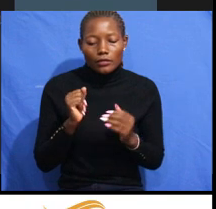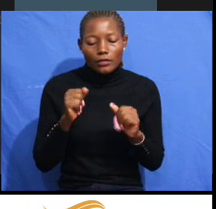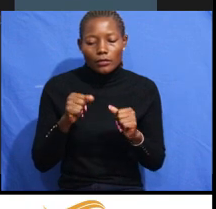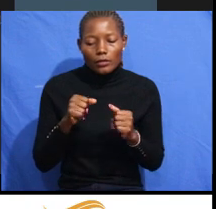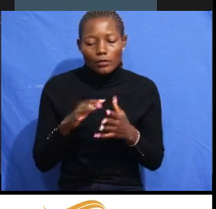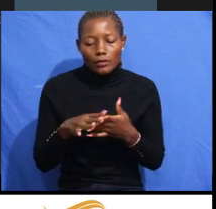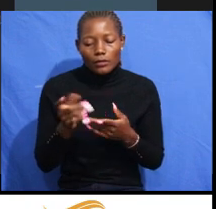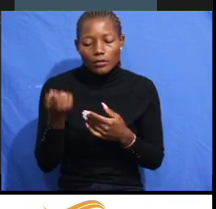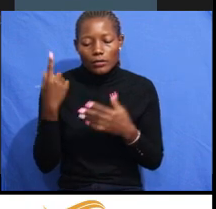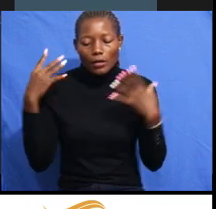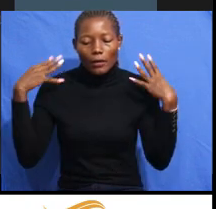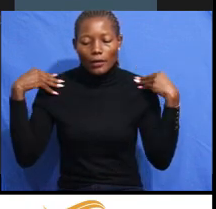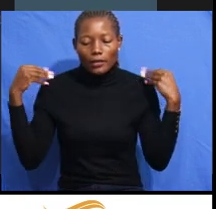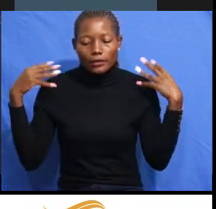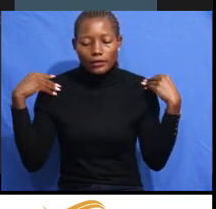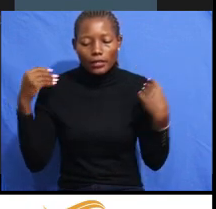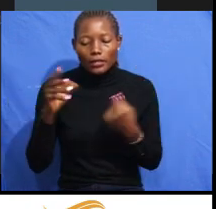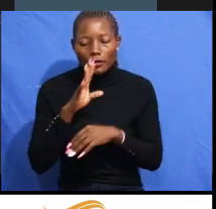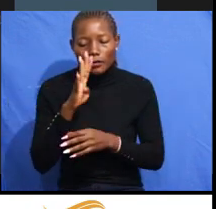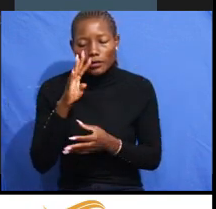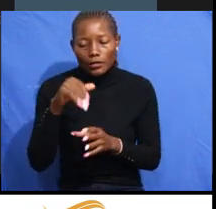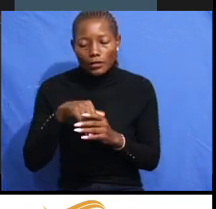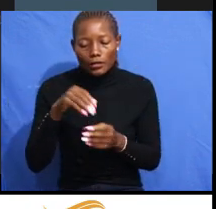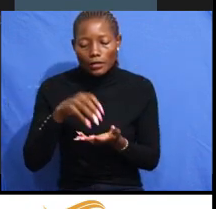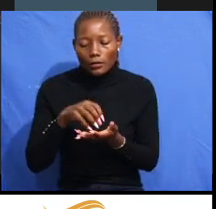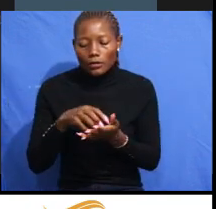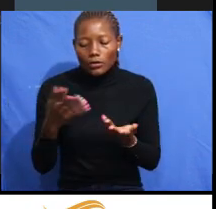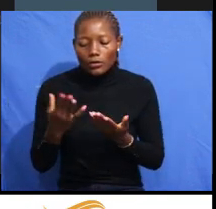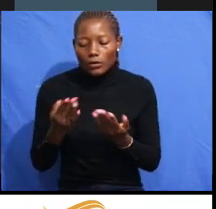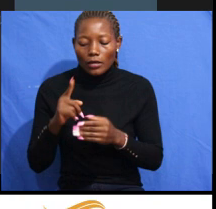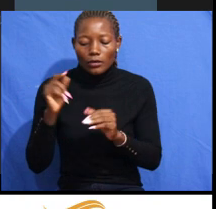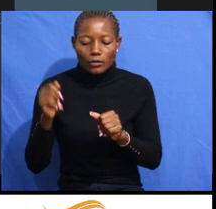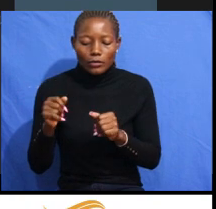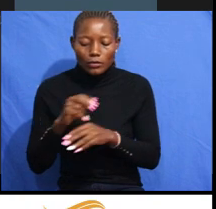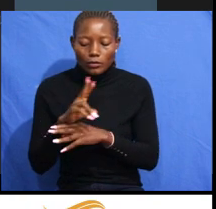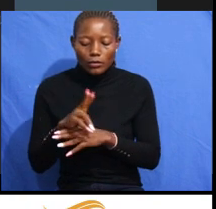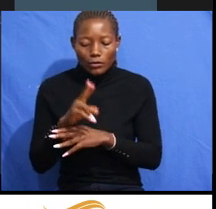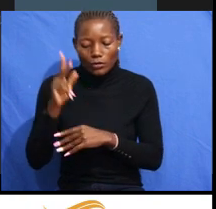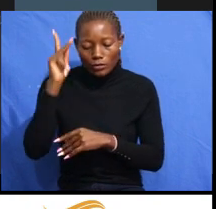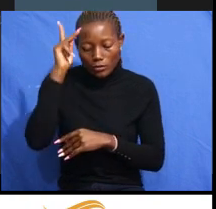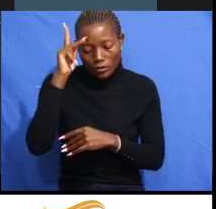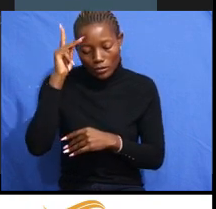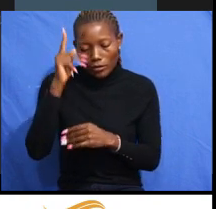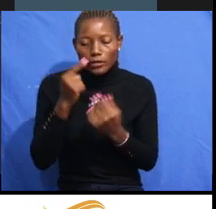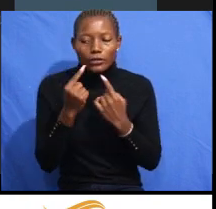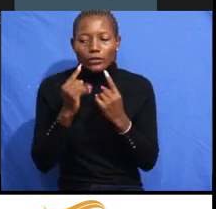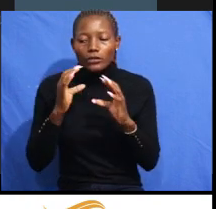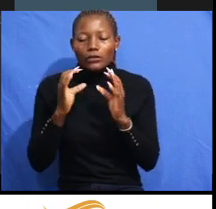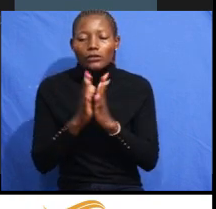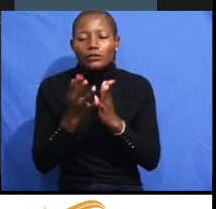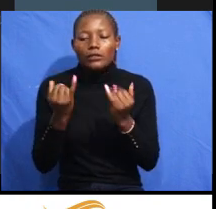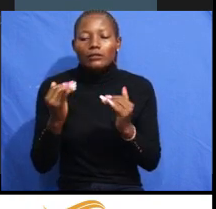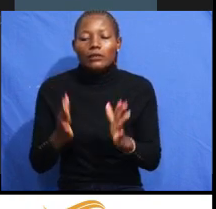practically be in a position where practically they can use that knowledge in terms of coaching or talking to coaches and athletes. Thank